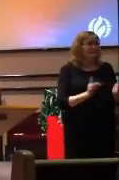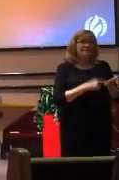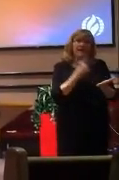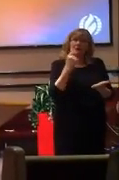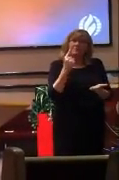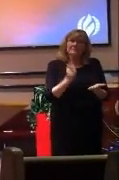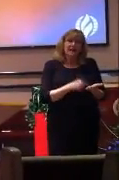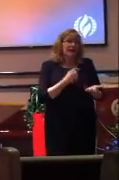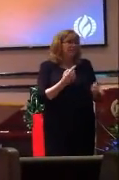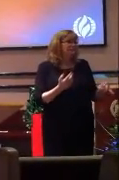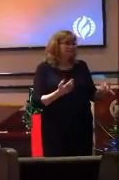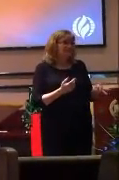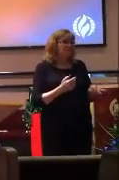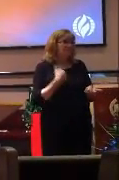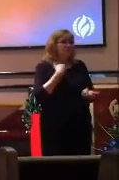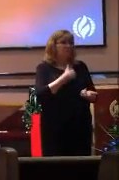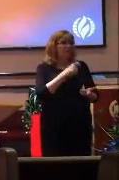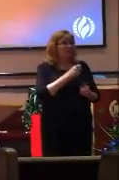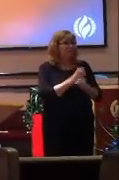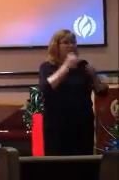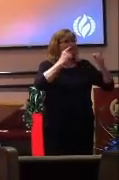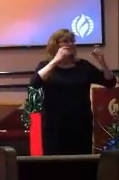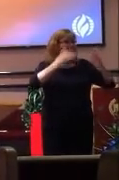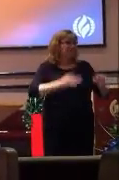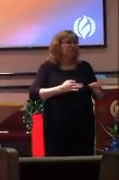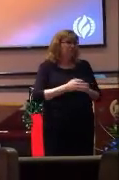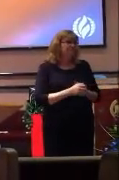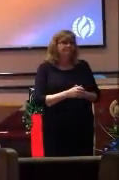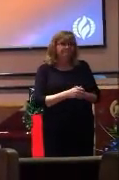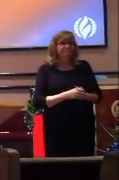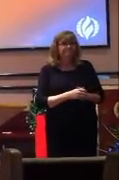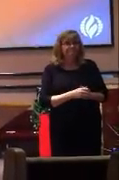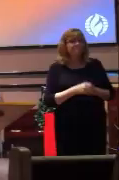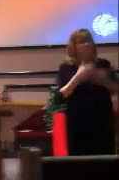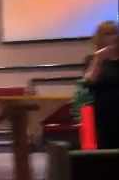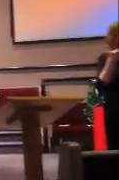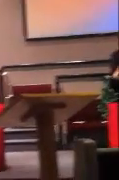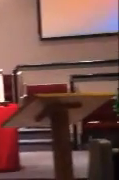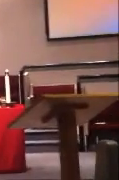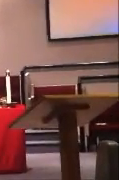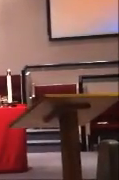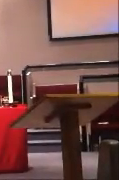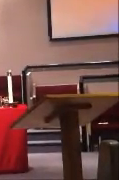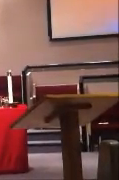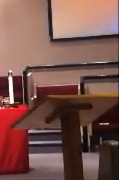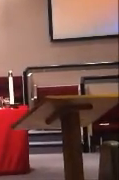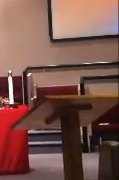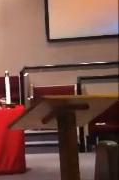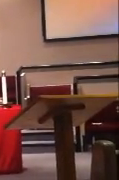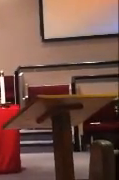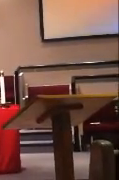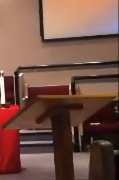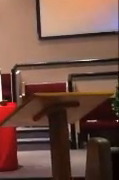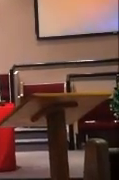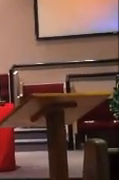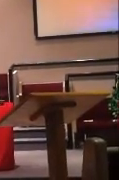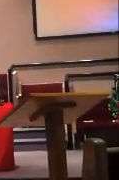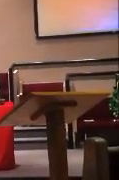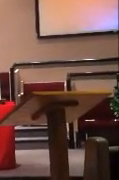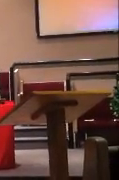Sometime soon, y'all are going to have to make a decision about which Sunday service you're going to attend. Will you be willing to do